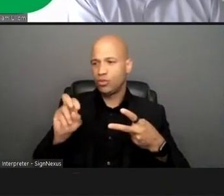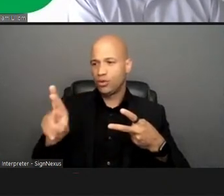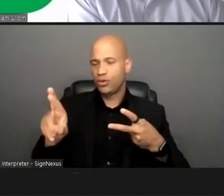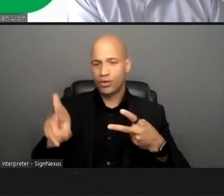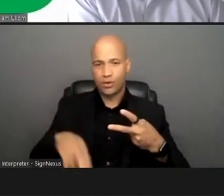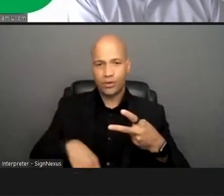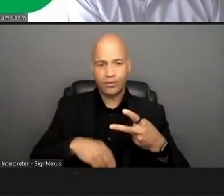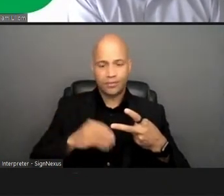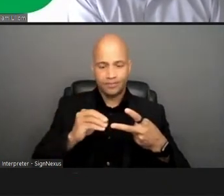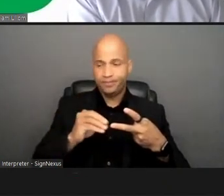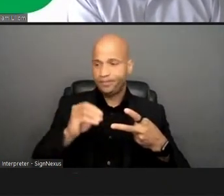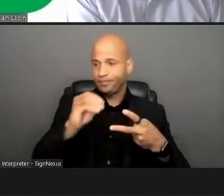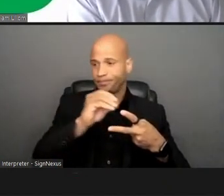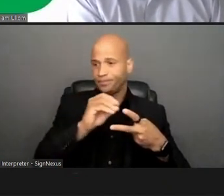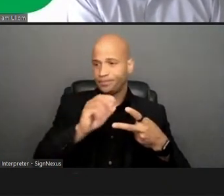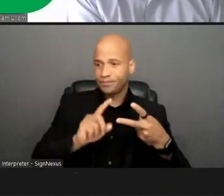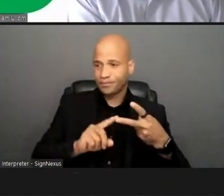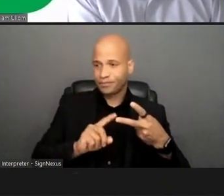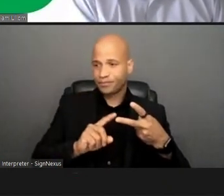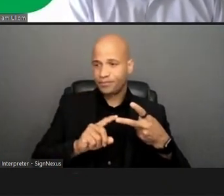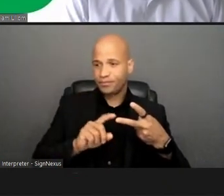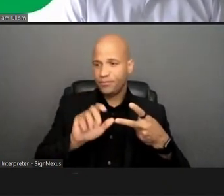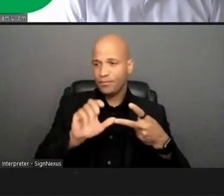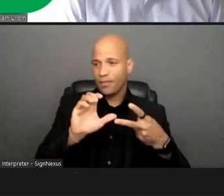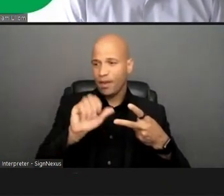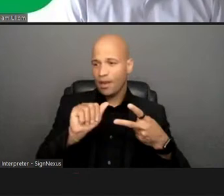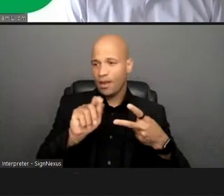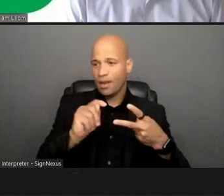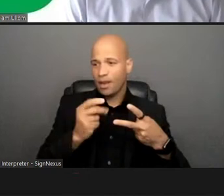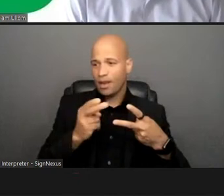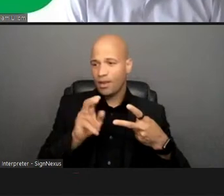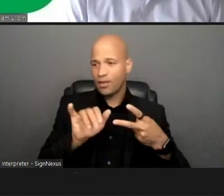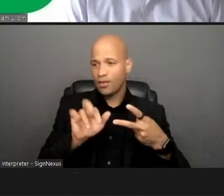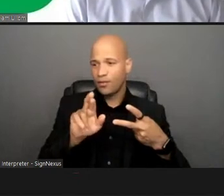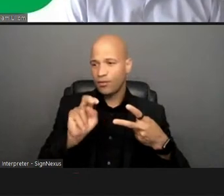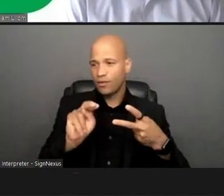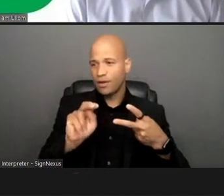the next speaker is David Schroeder followed by Catherine Myers